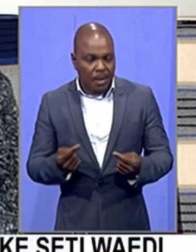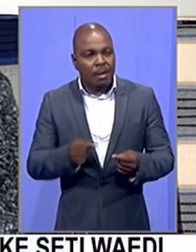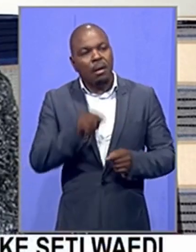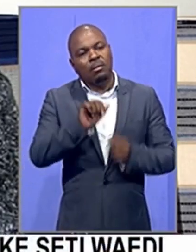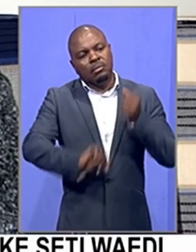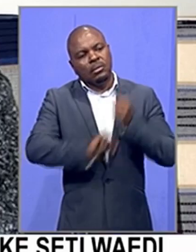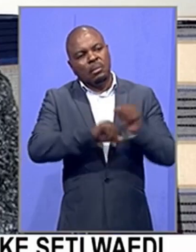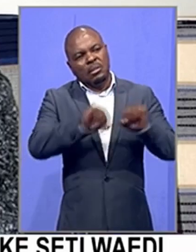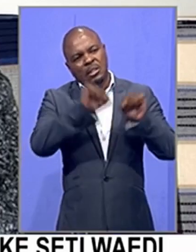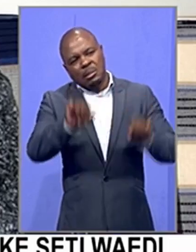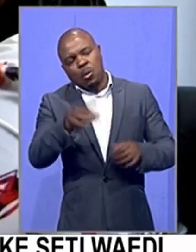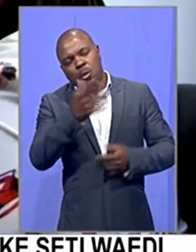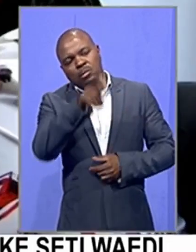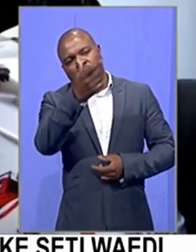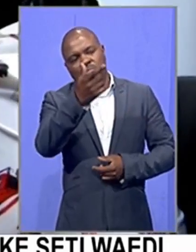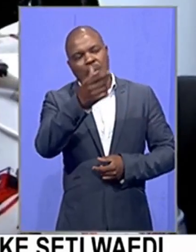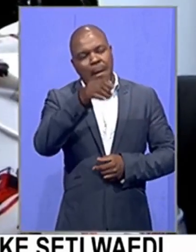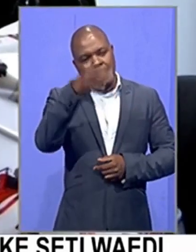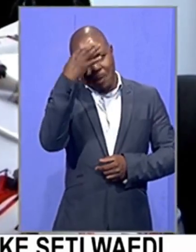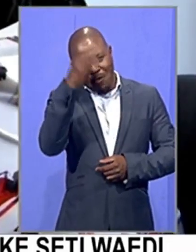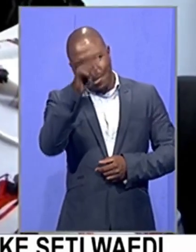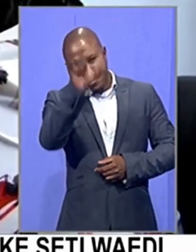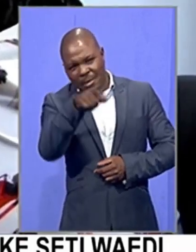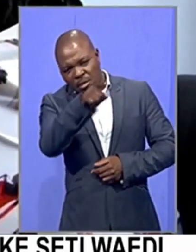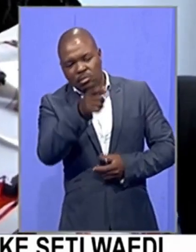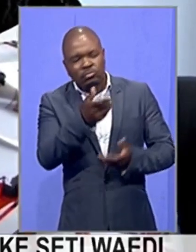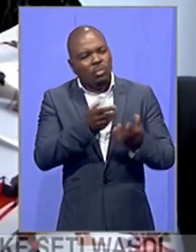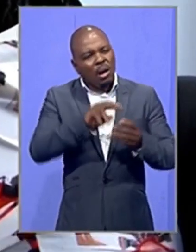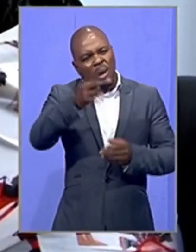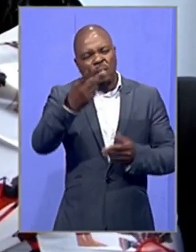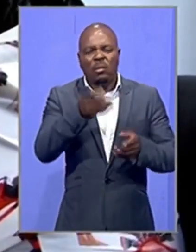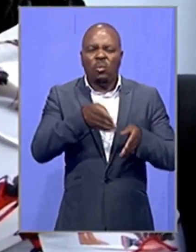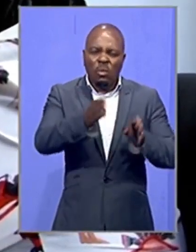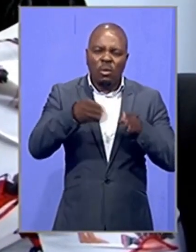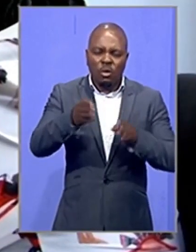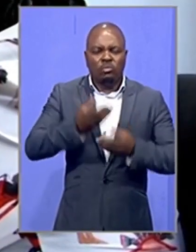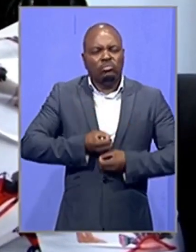support system or professional person, you can try other mediums of expression.